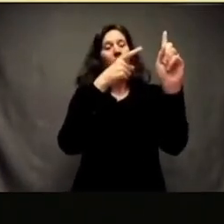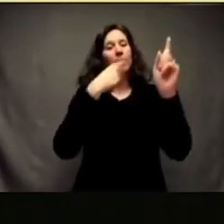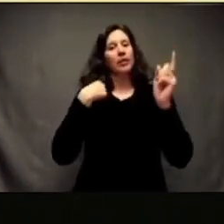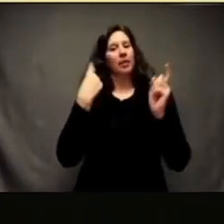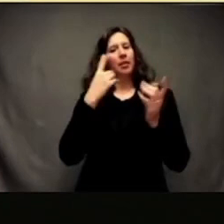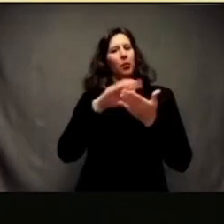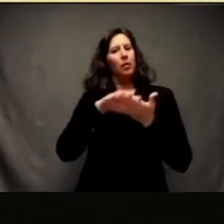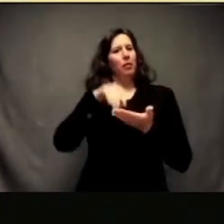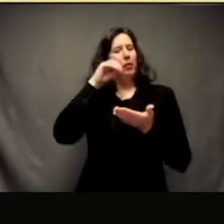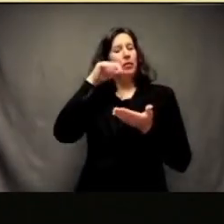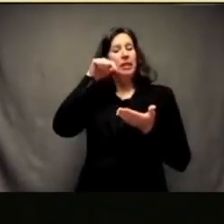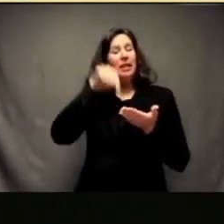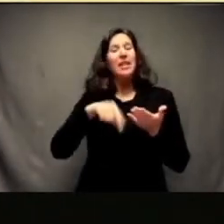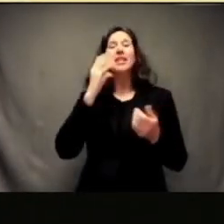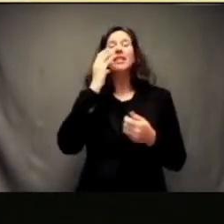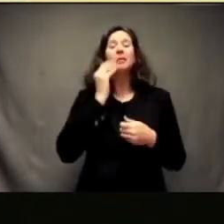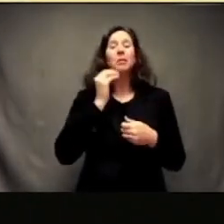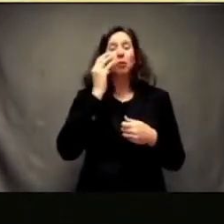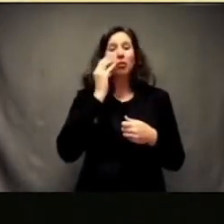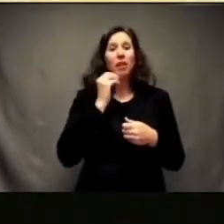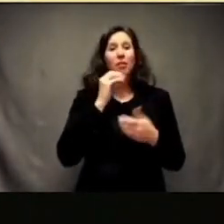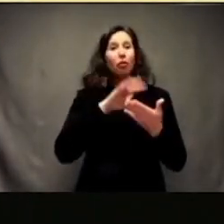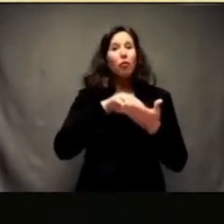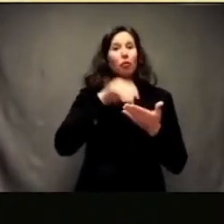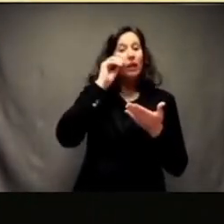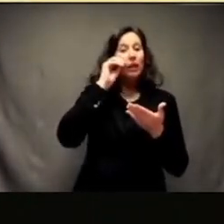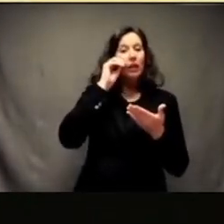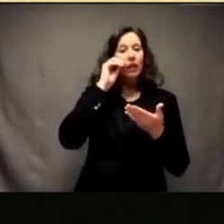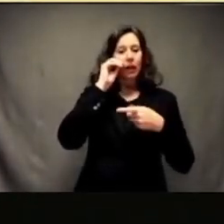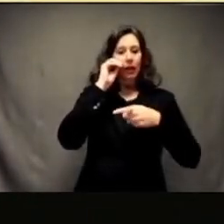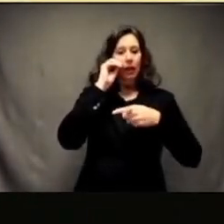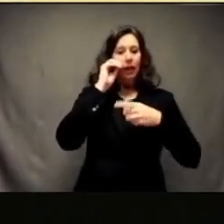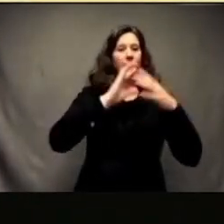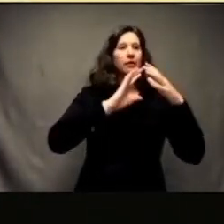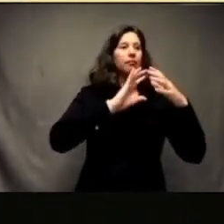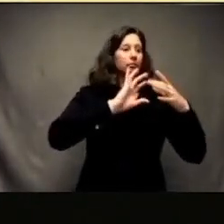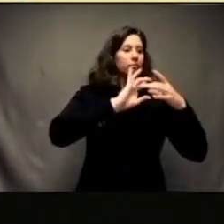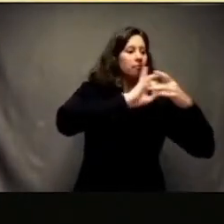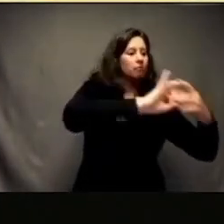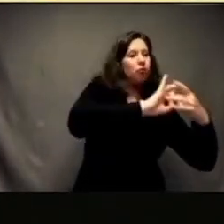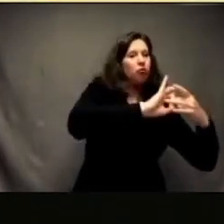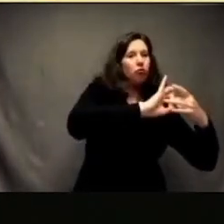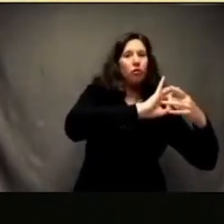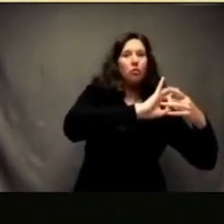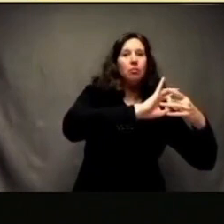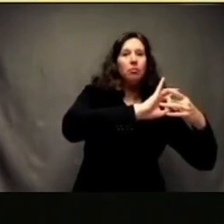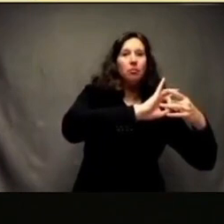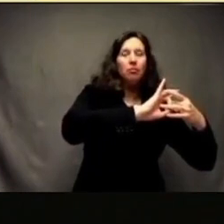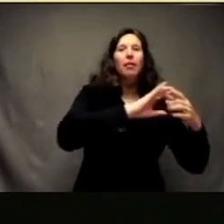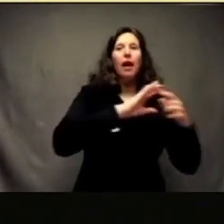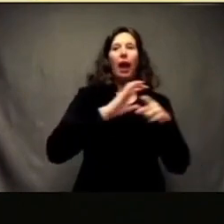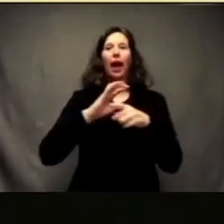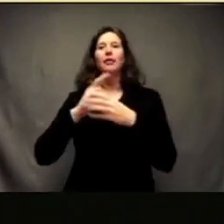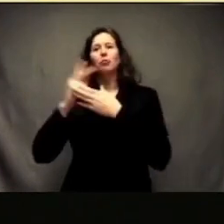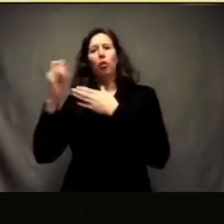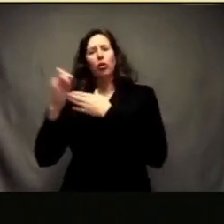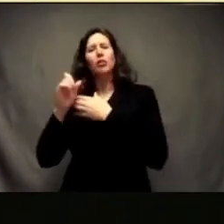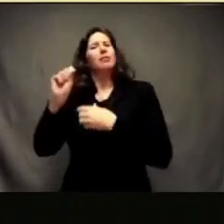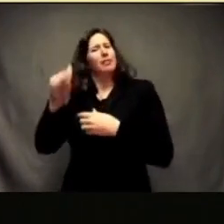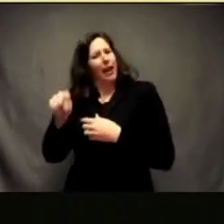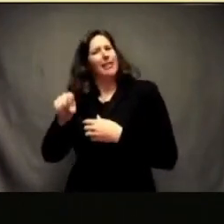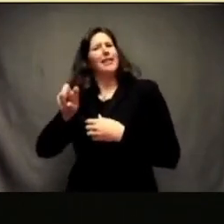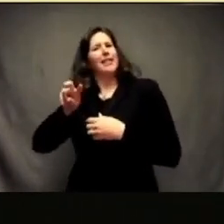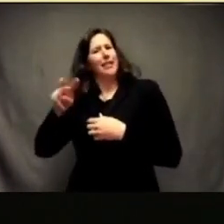is that this experience is as much about building relationships as it is as building projects. And